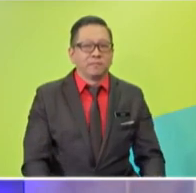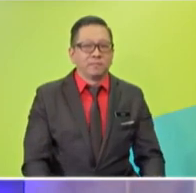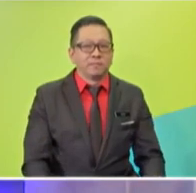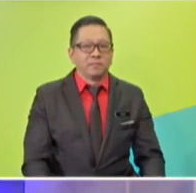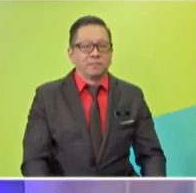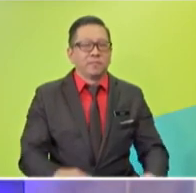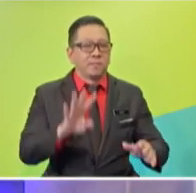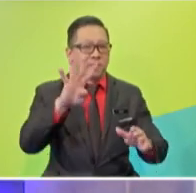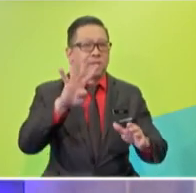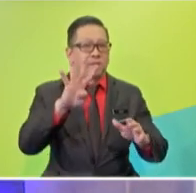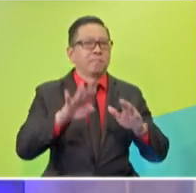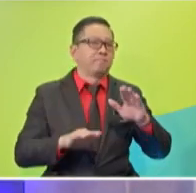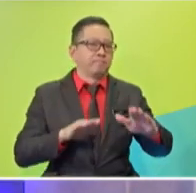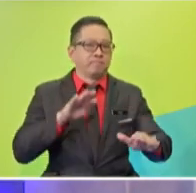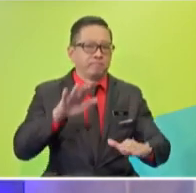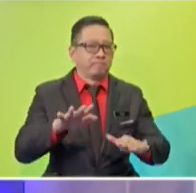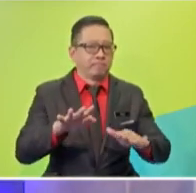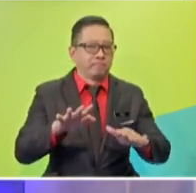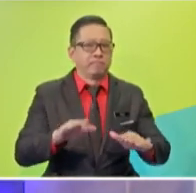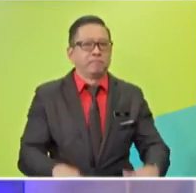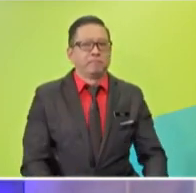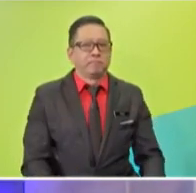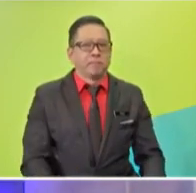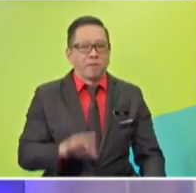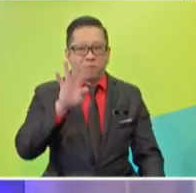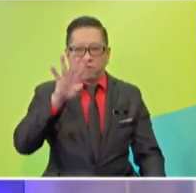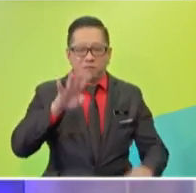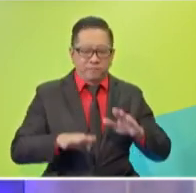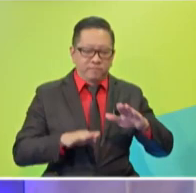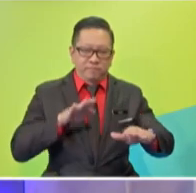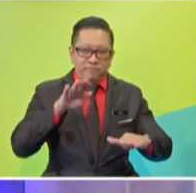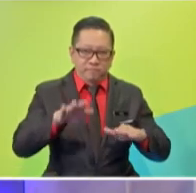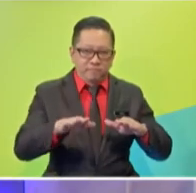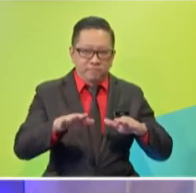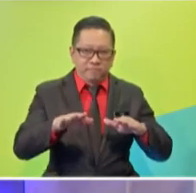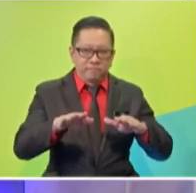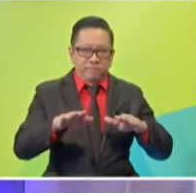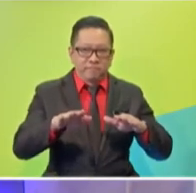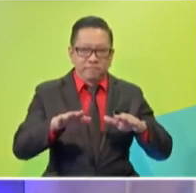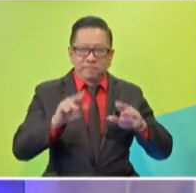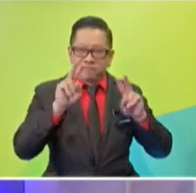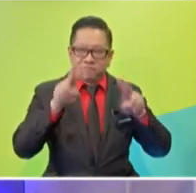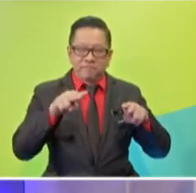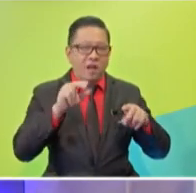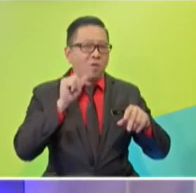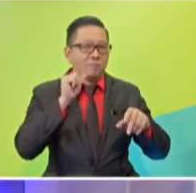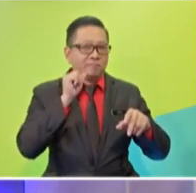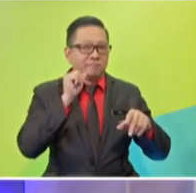the fourth step of tasting an ice cream? Let's hear from Auni Hanani. Auni, tell